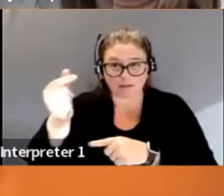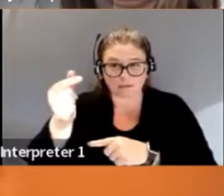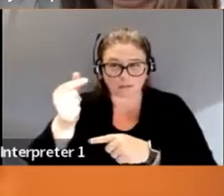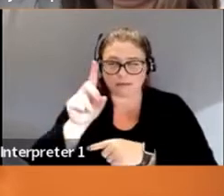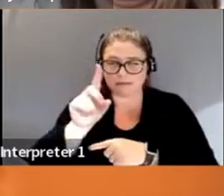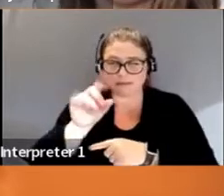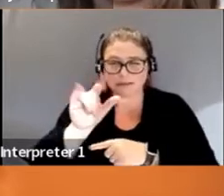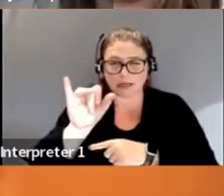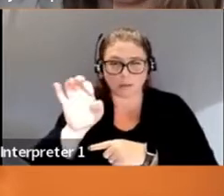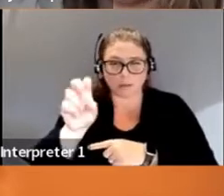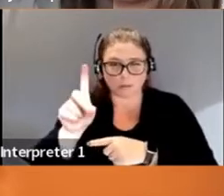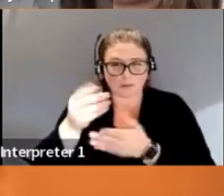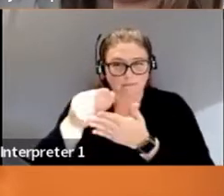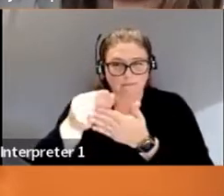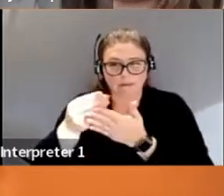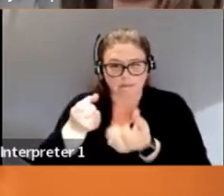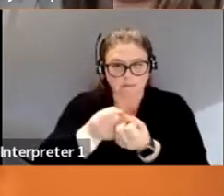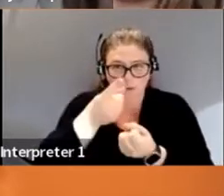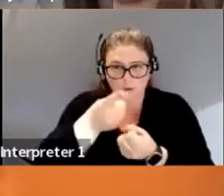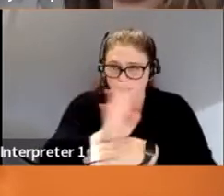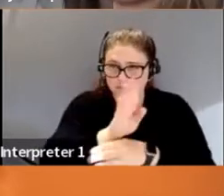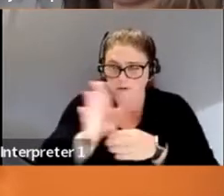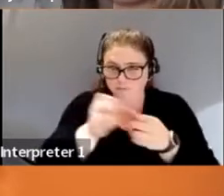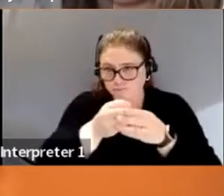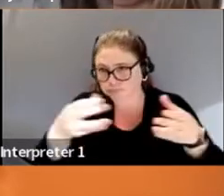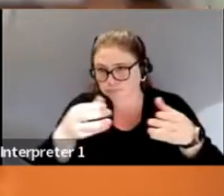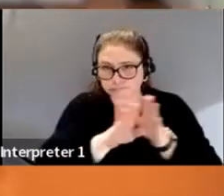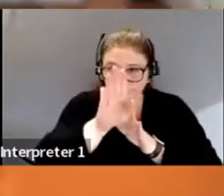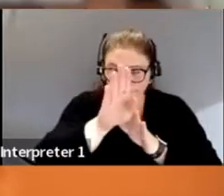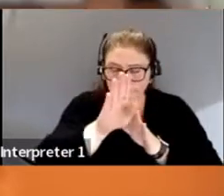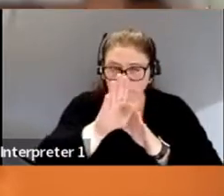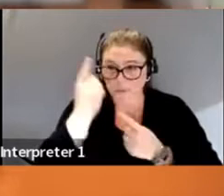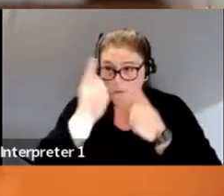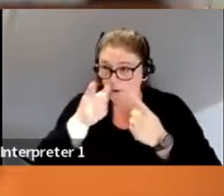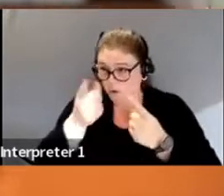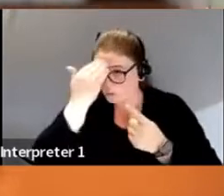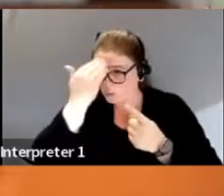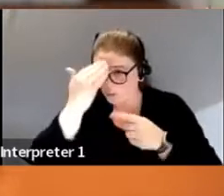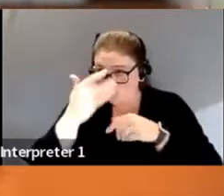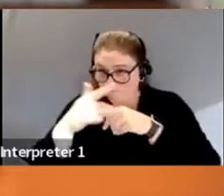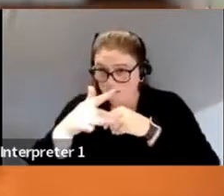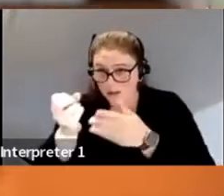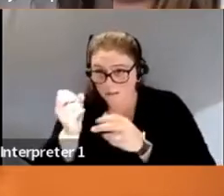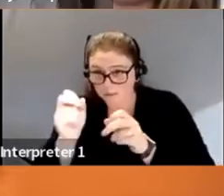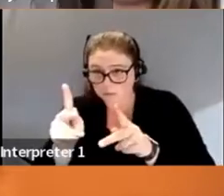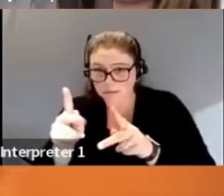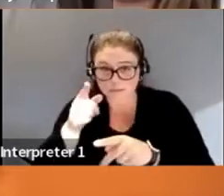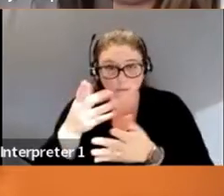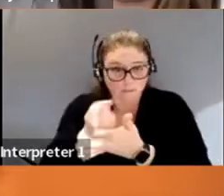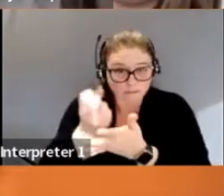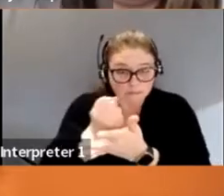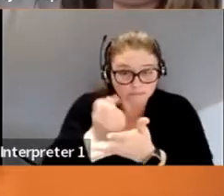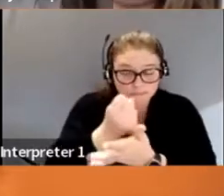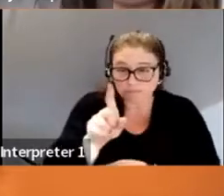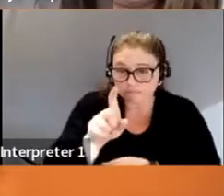your business. So are you taking advantage of the resources available to you? This month's Toolkit Tuesday will teach you how to leverage the